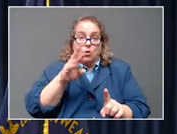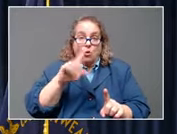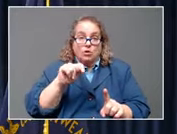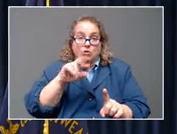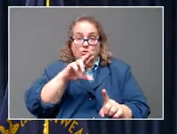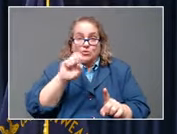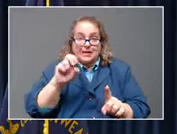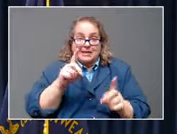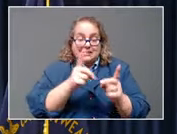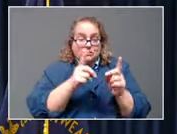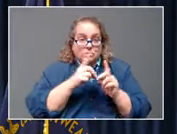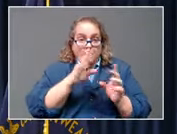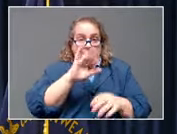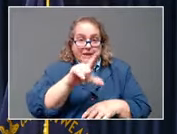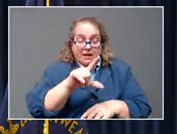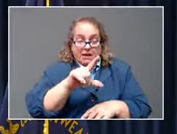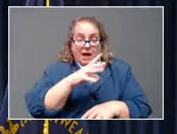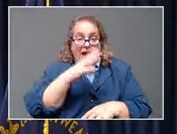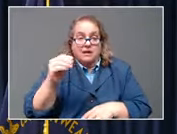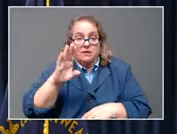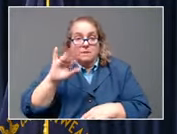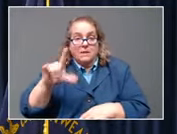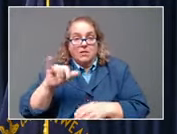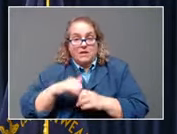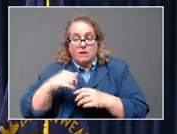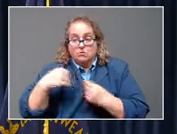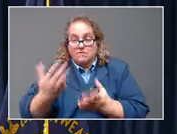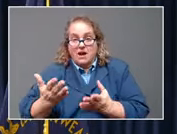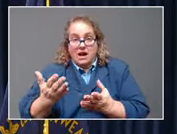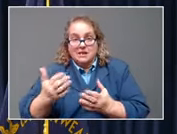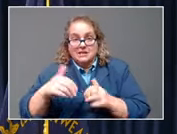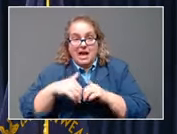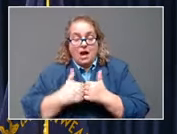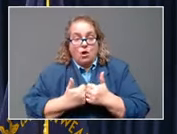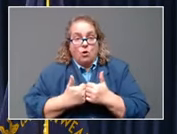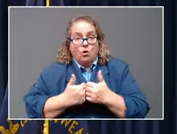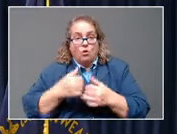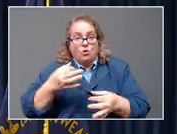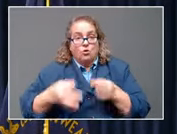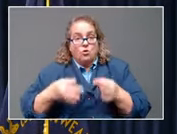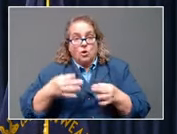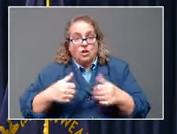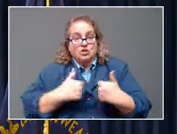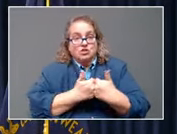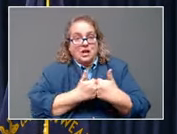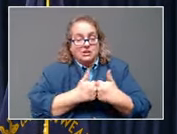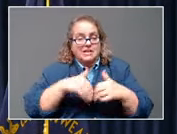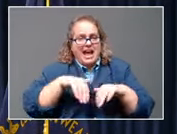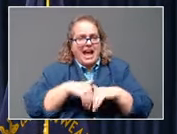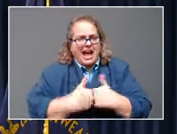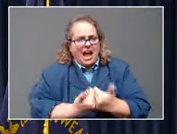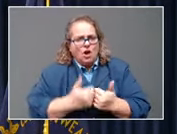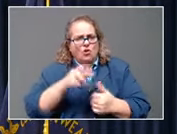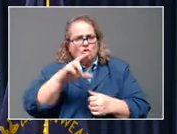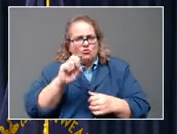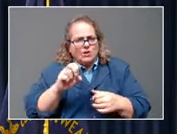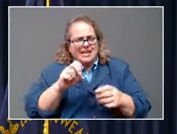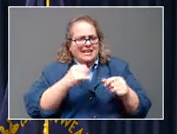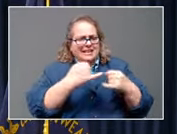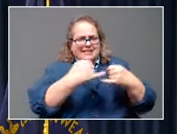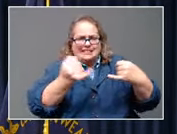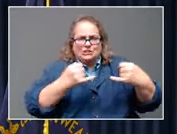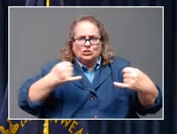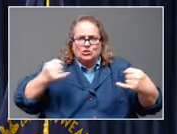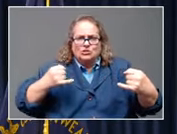the bill that provides how a court challenge to redistricting would work. What is the status of the other 3